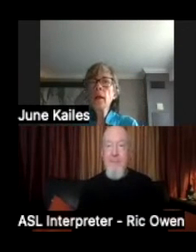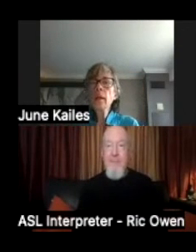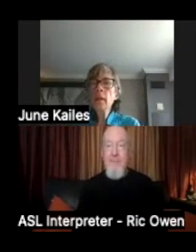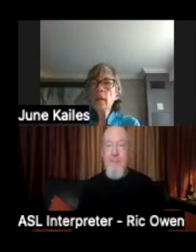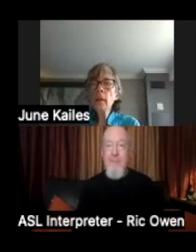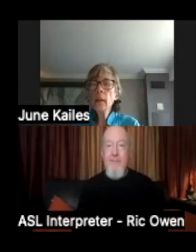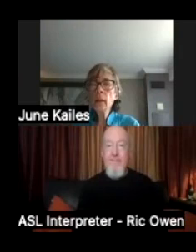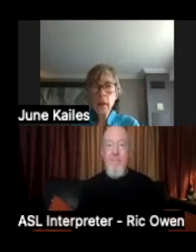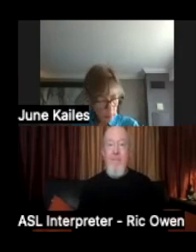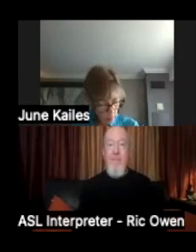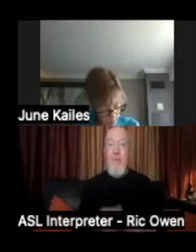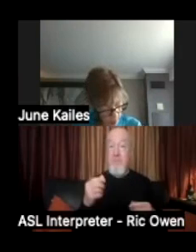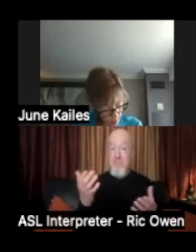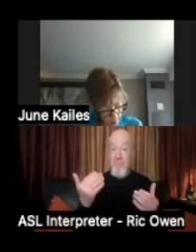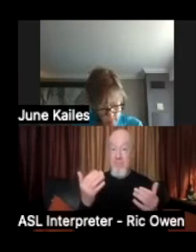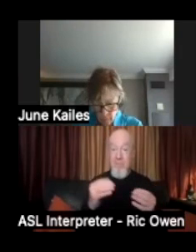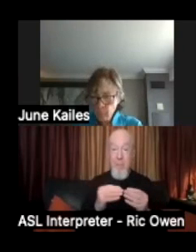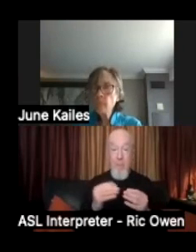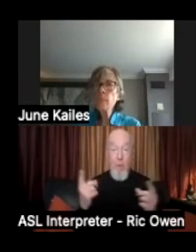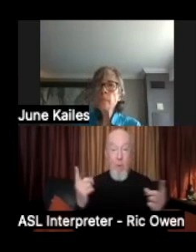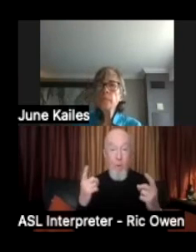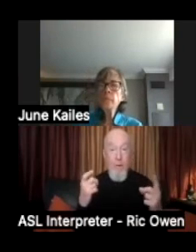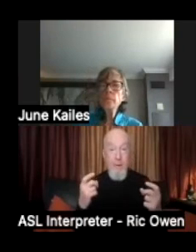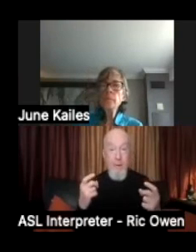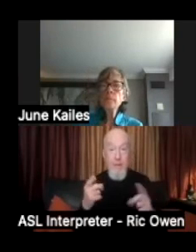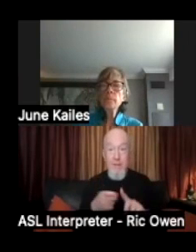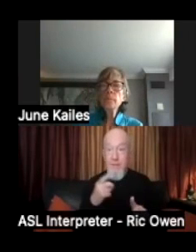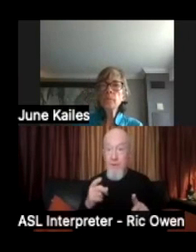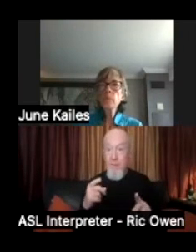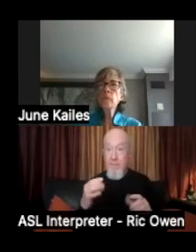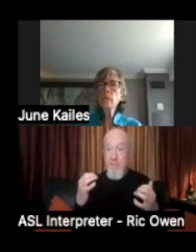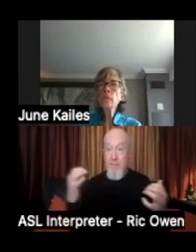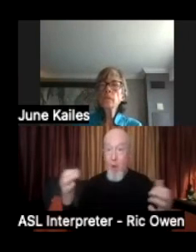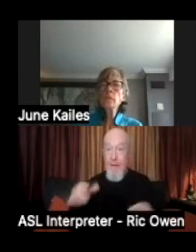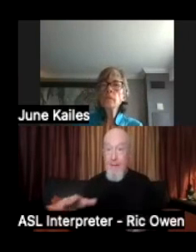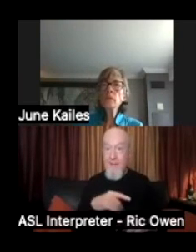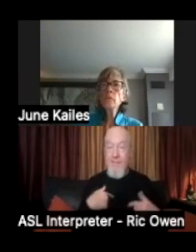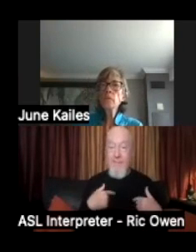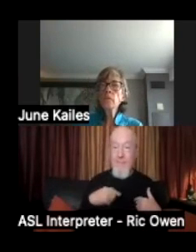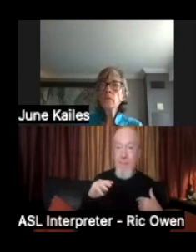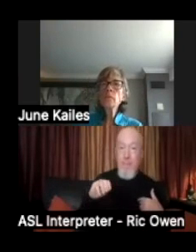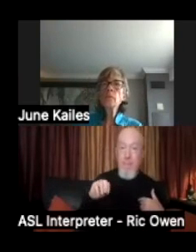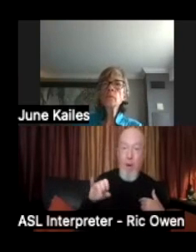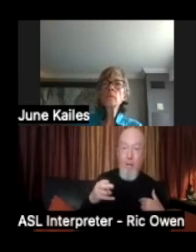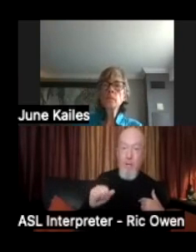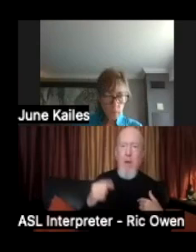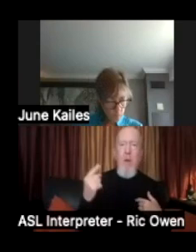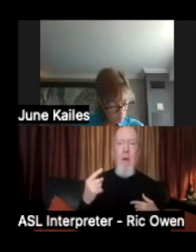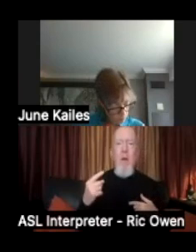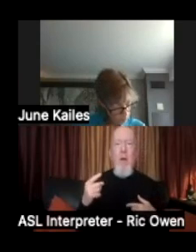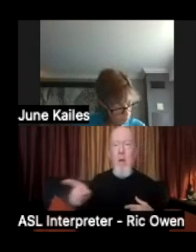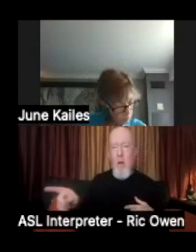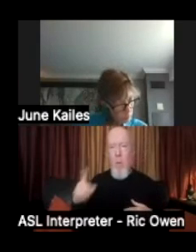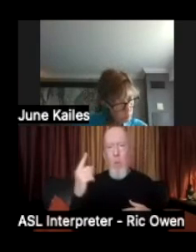Do we have any other questions from the group at this time? This is Marcia. There was a question about